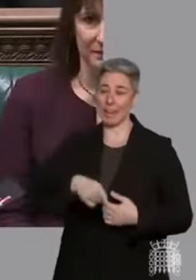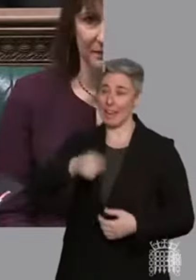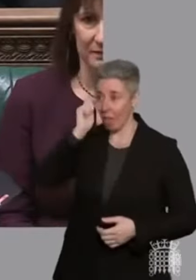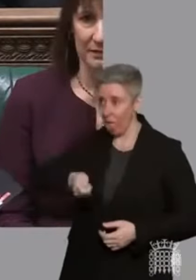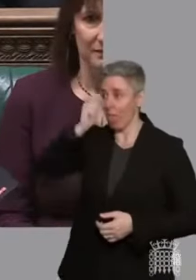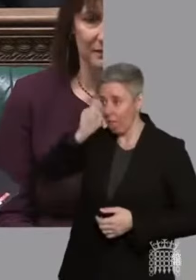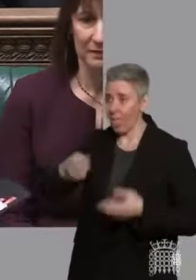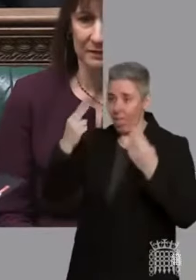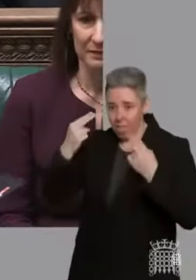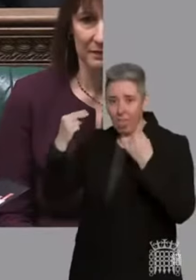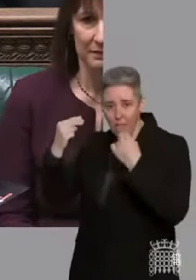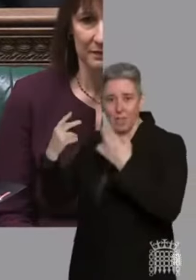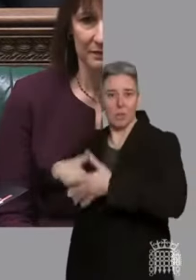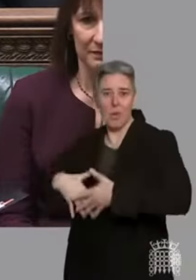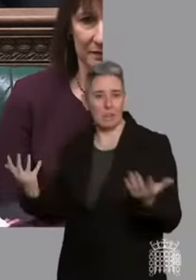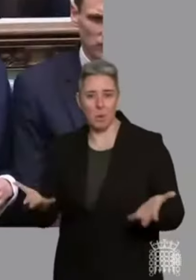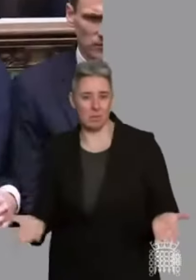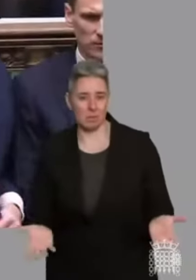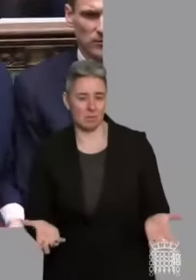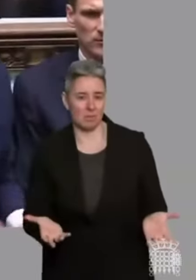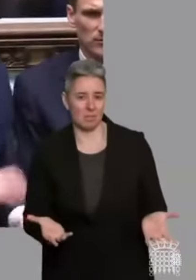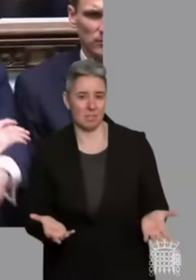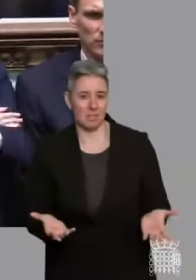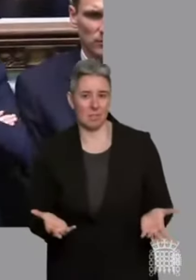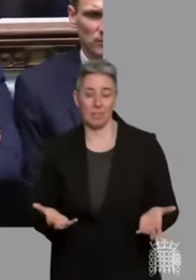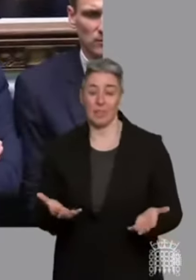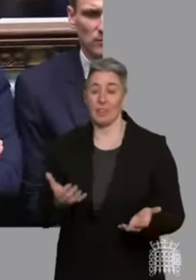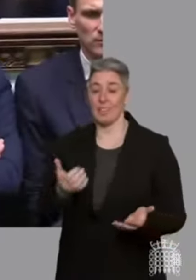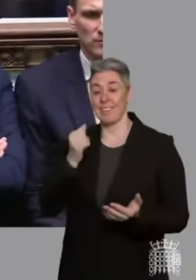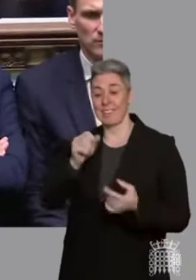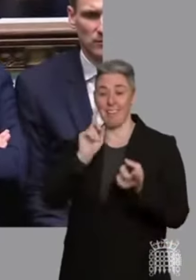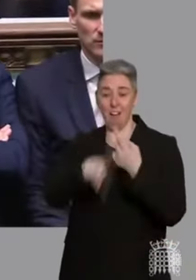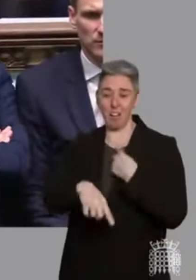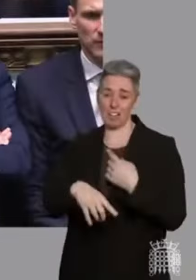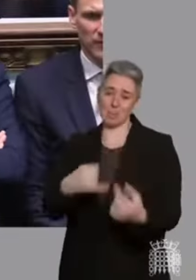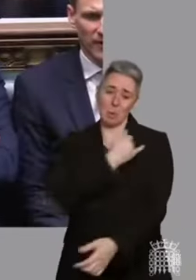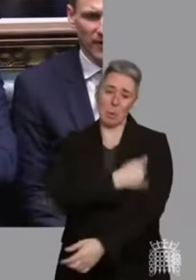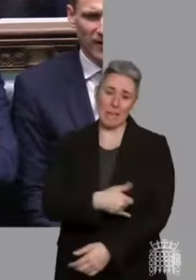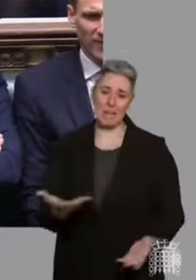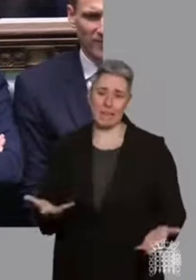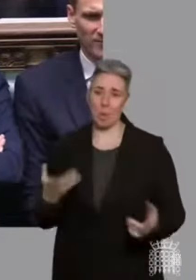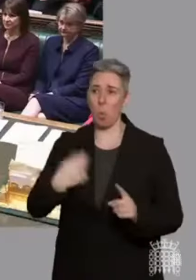His answer was so weak and so waffly, it is no wonder he needs a voice coach.